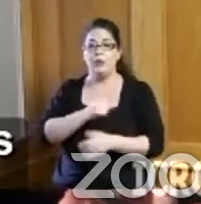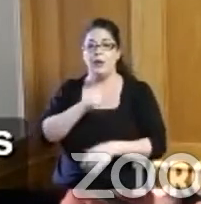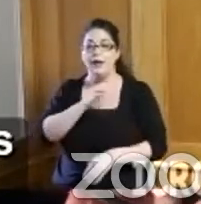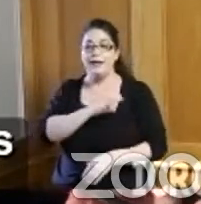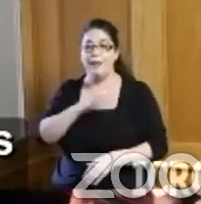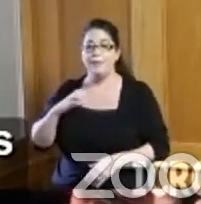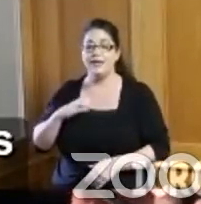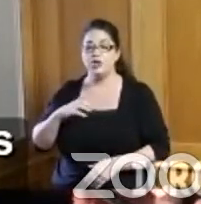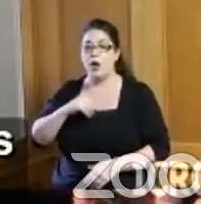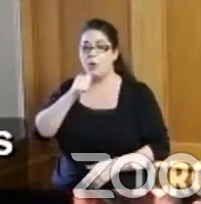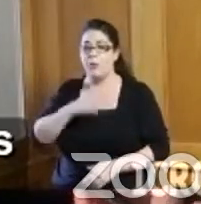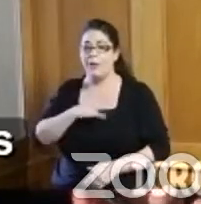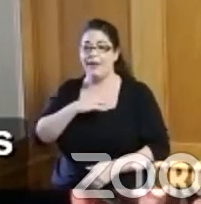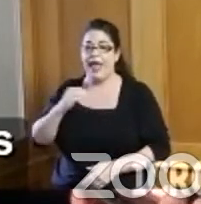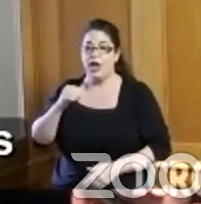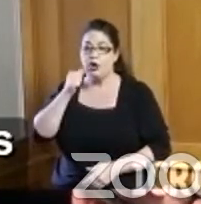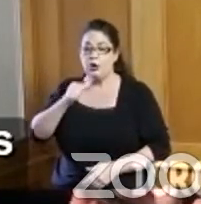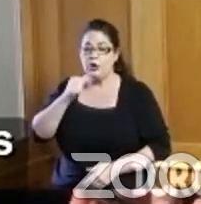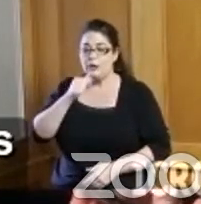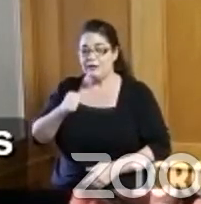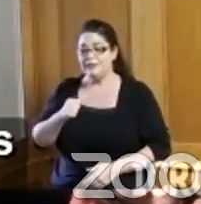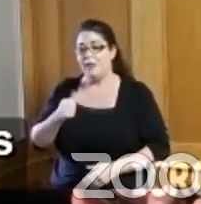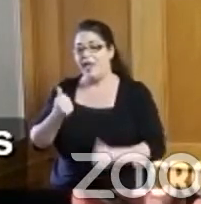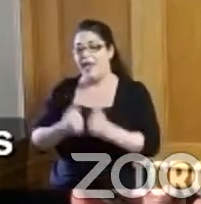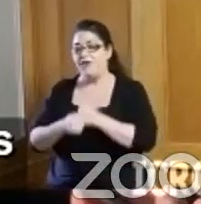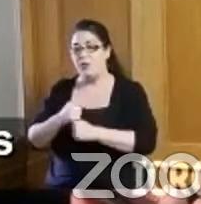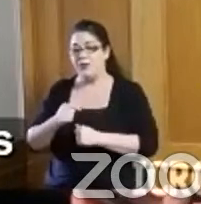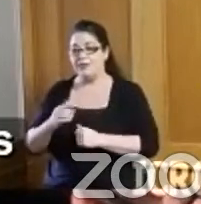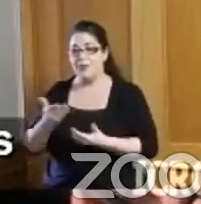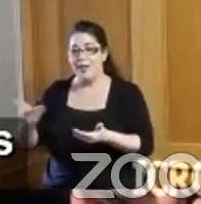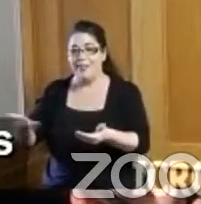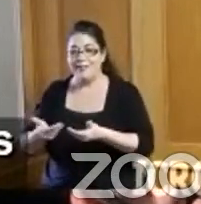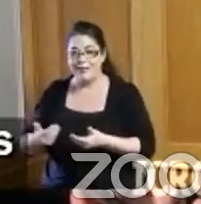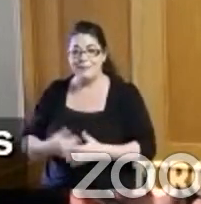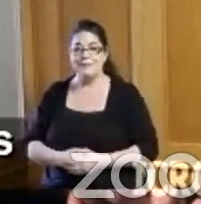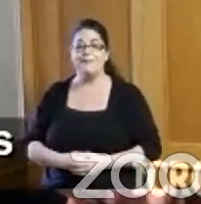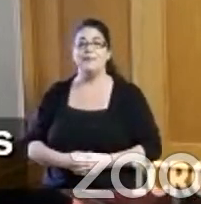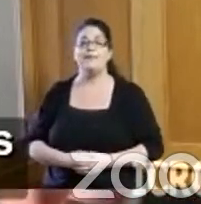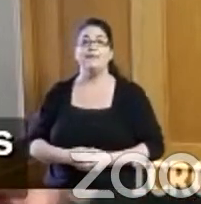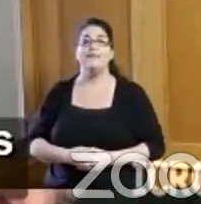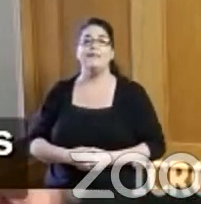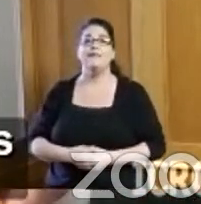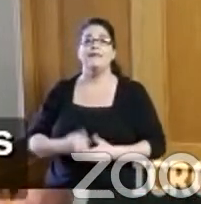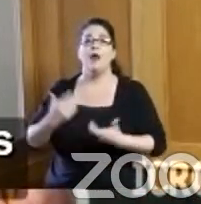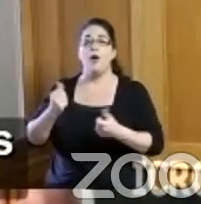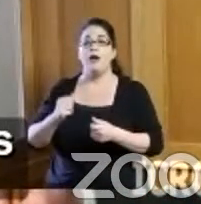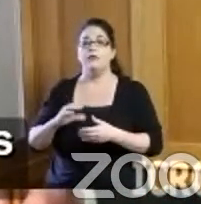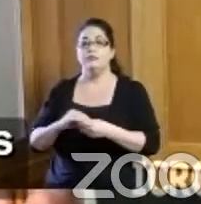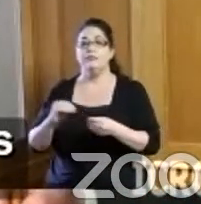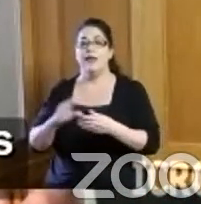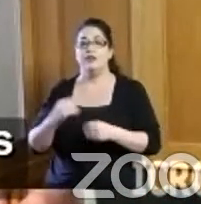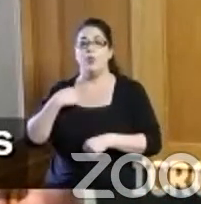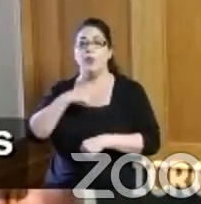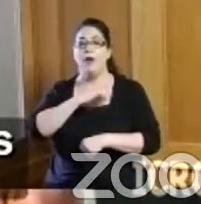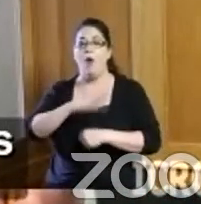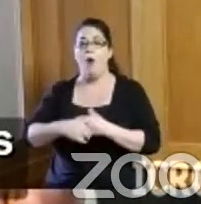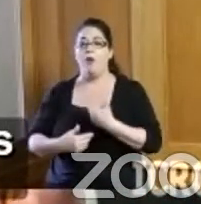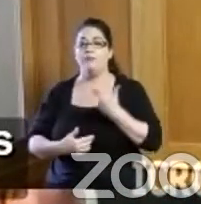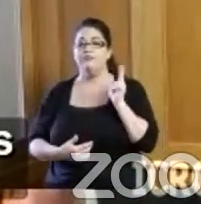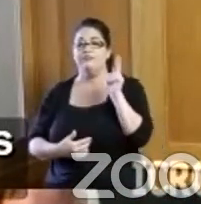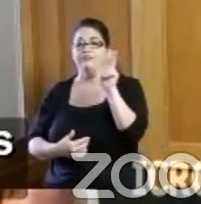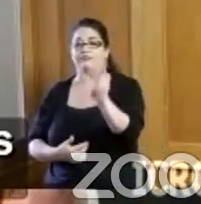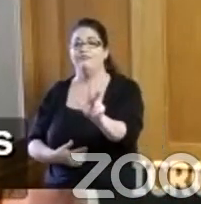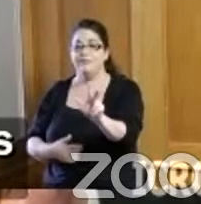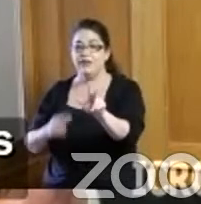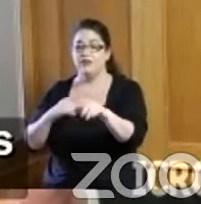Girls. Super excited about that. Everyone's welcome. And then I was going to just mention that we all attended the